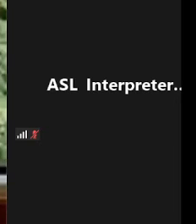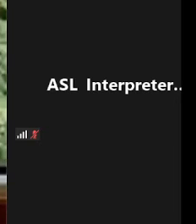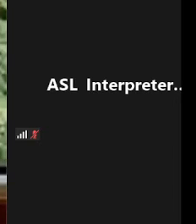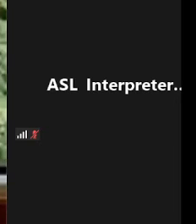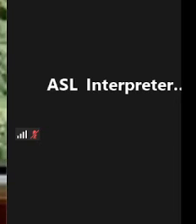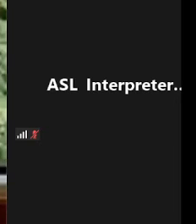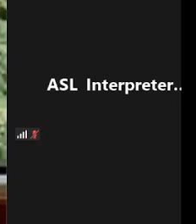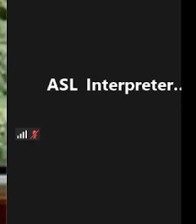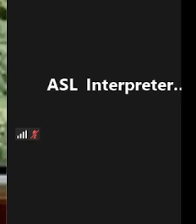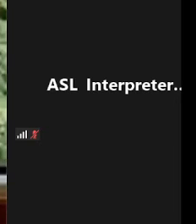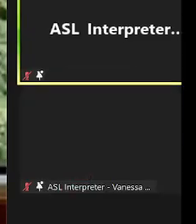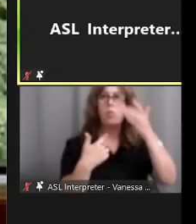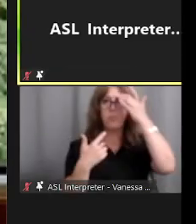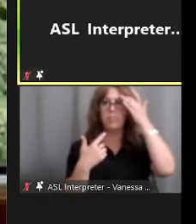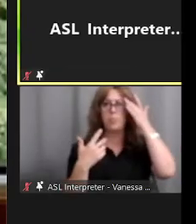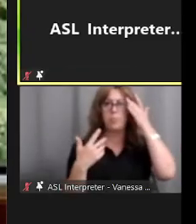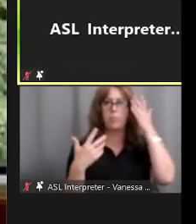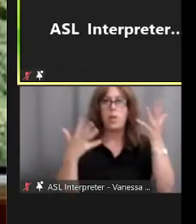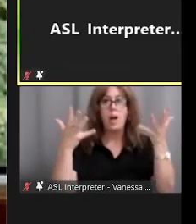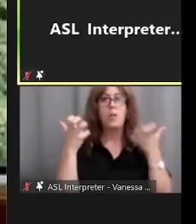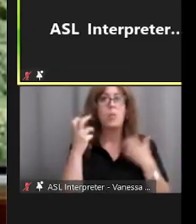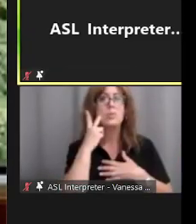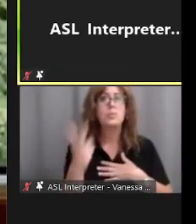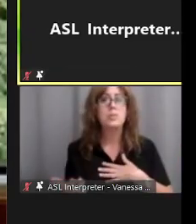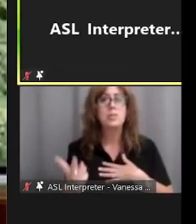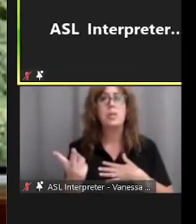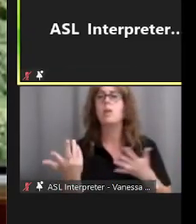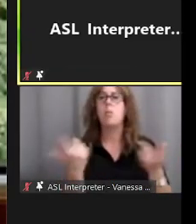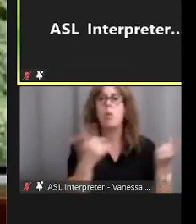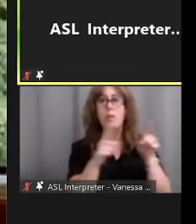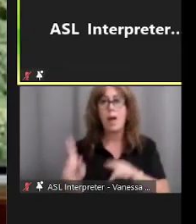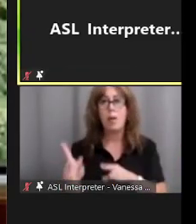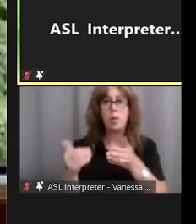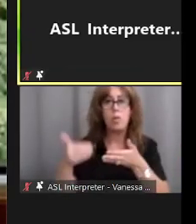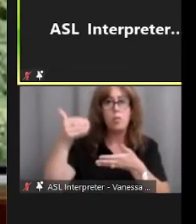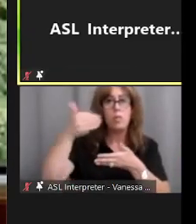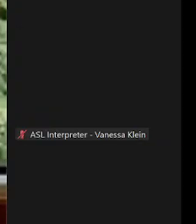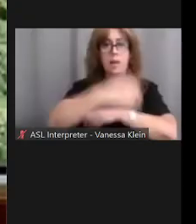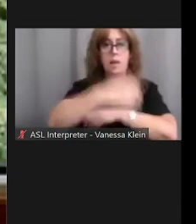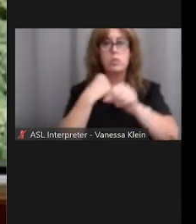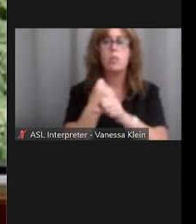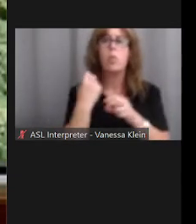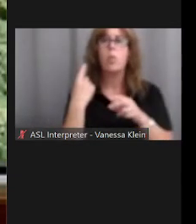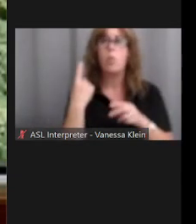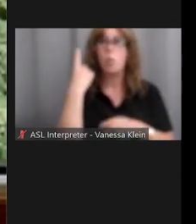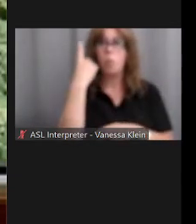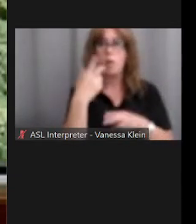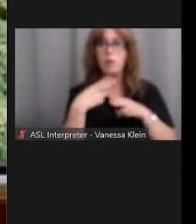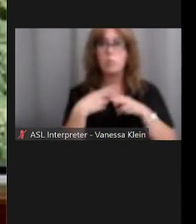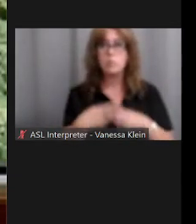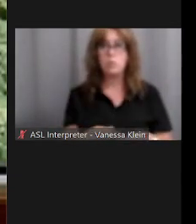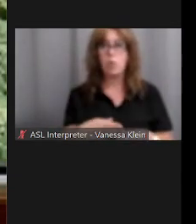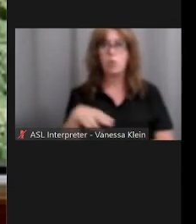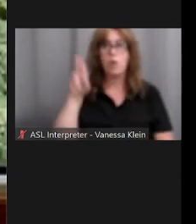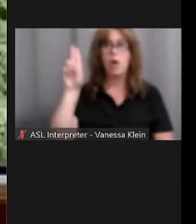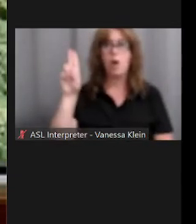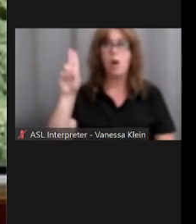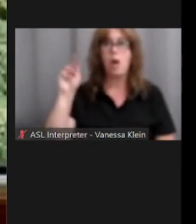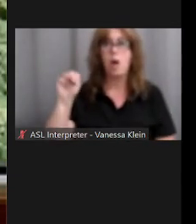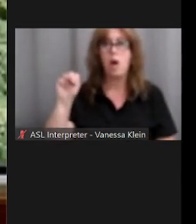these next few years, the next 8 years, one of which started with a work called An Untitled Love that was set to premiere in